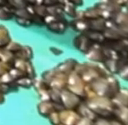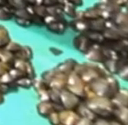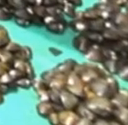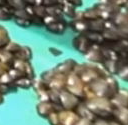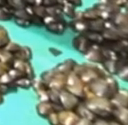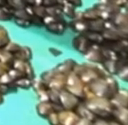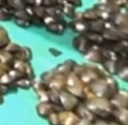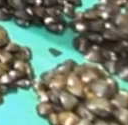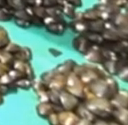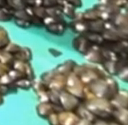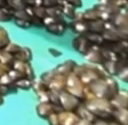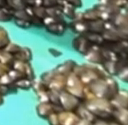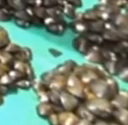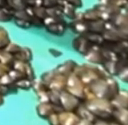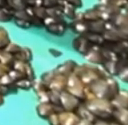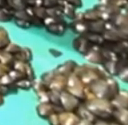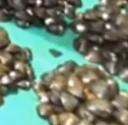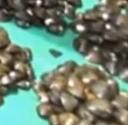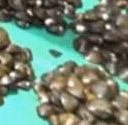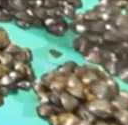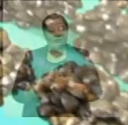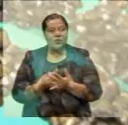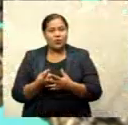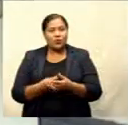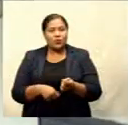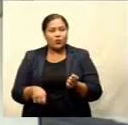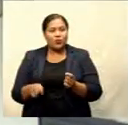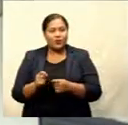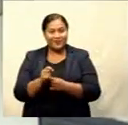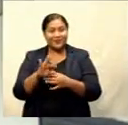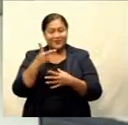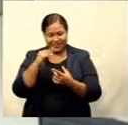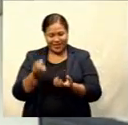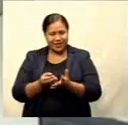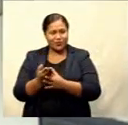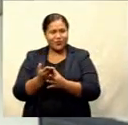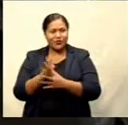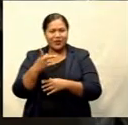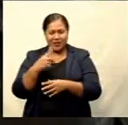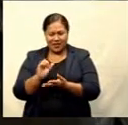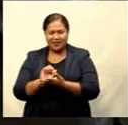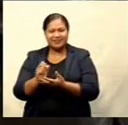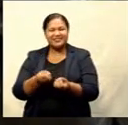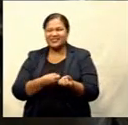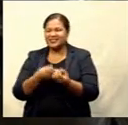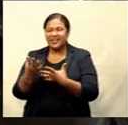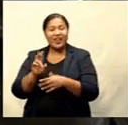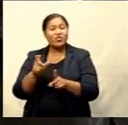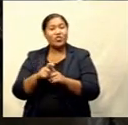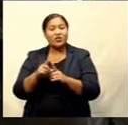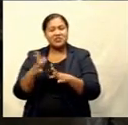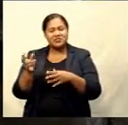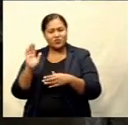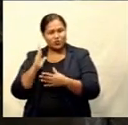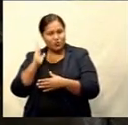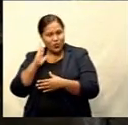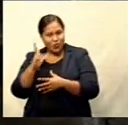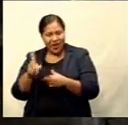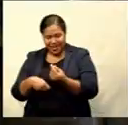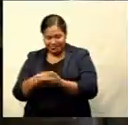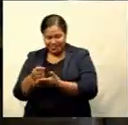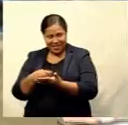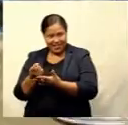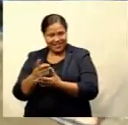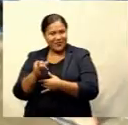Selling kai is the only trade Kinisemere knows, and through this she has been able to send her daughter to school and keep expenses paid.